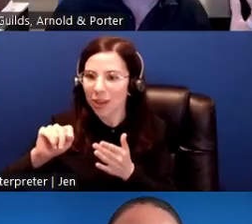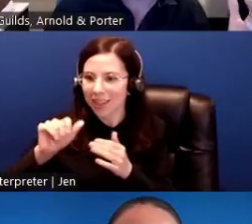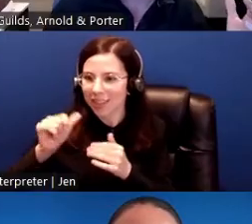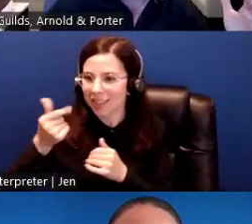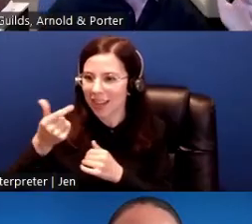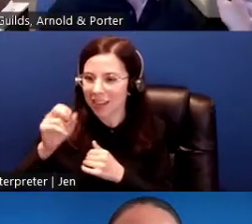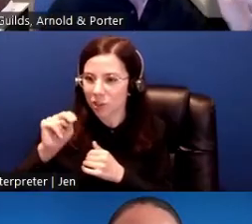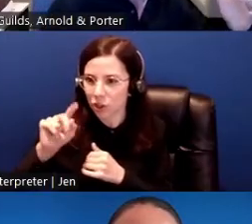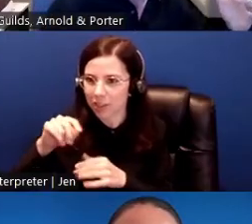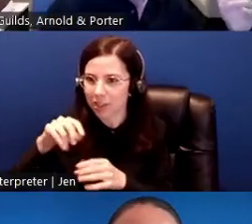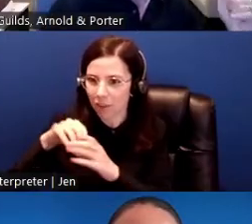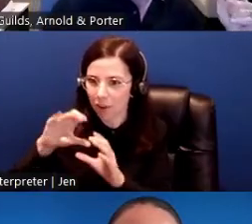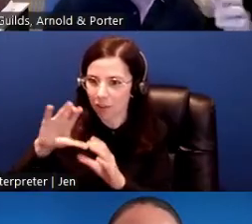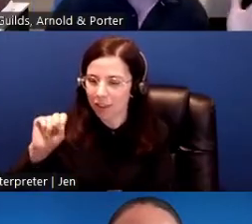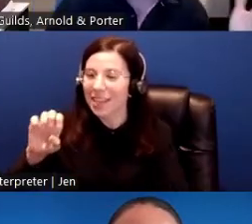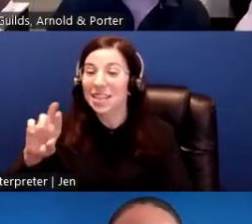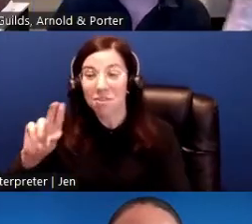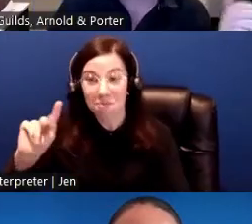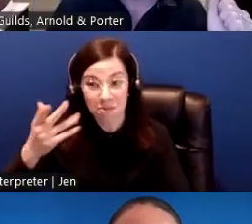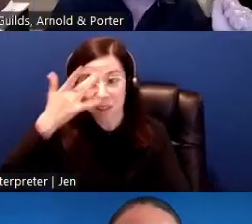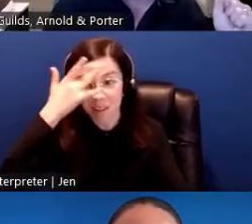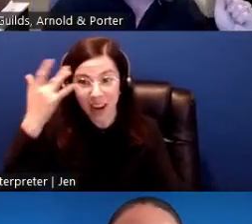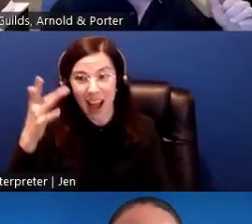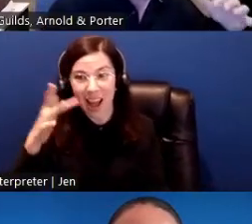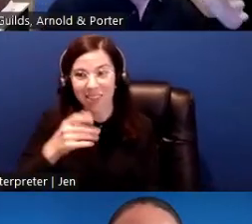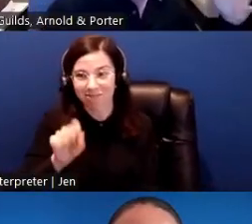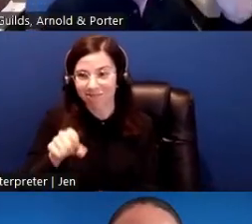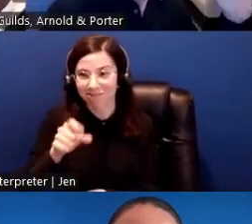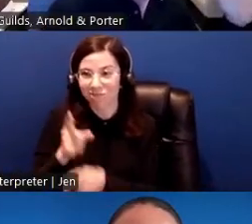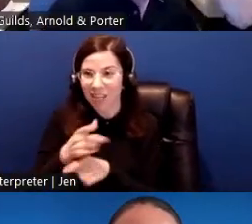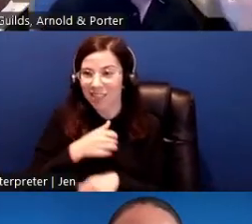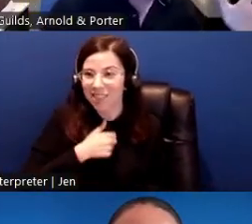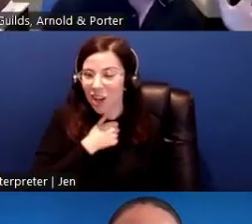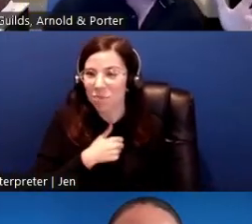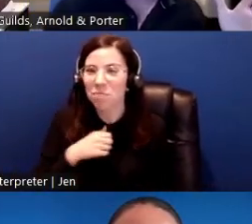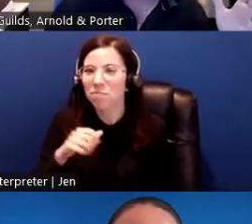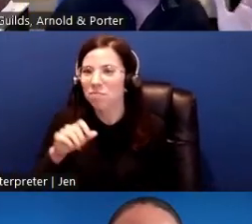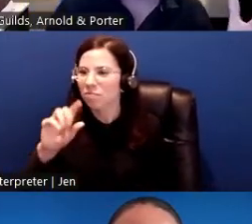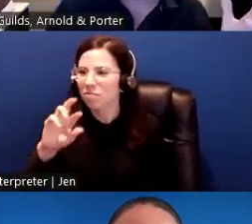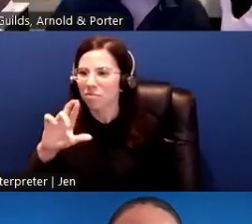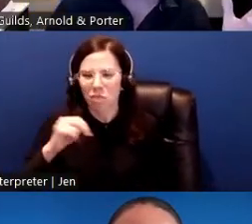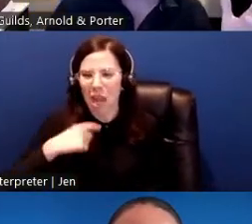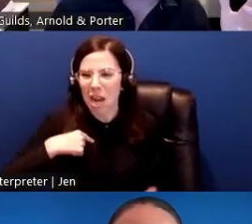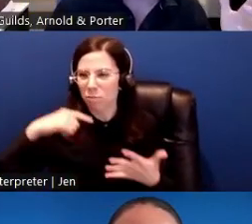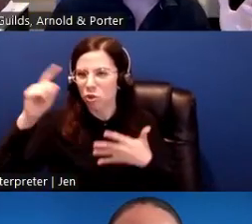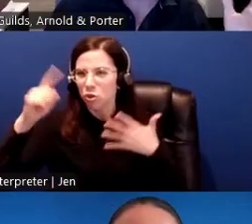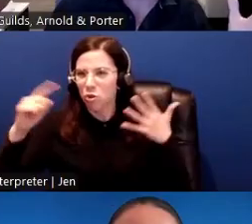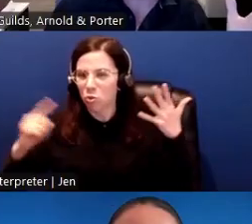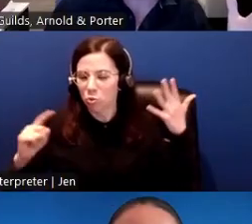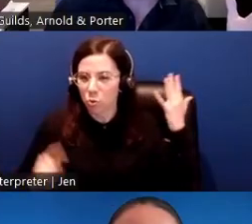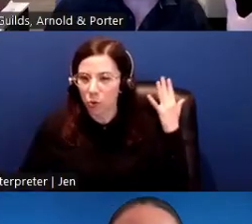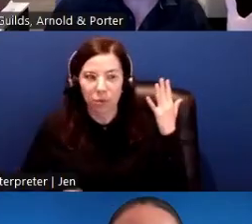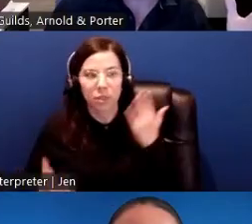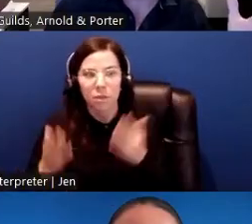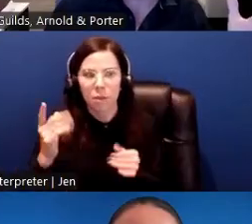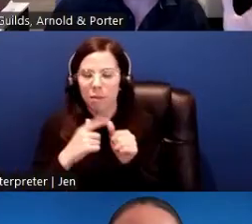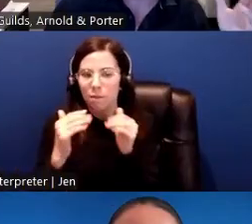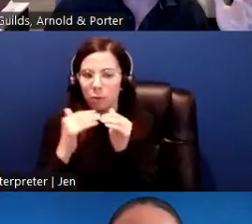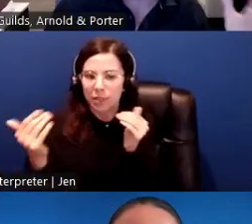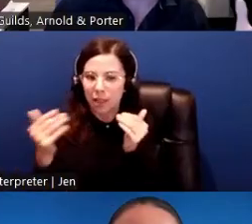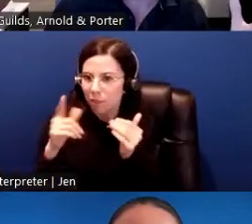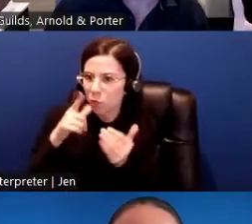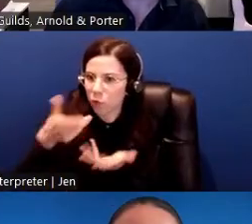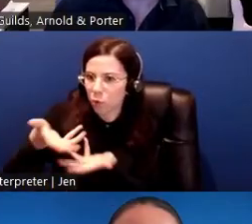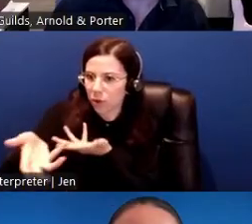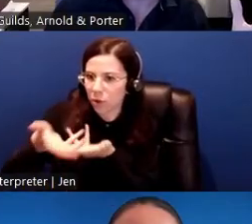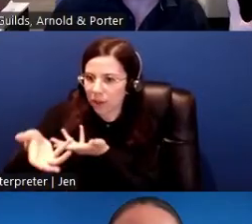involved in the Yep, case. forgot that. Sorry. No, it's all good. I'm just going to go sequentially, right? So that may very well be the first level of engagements. It's going to be